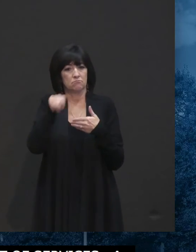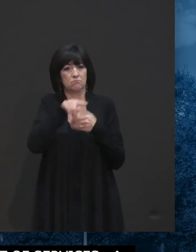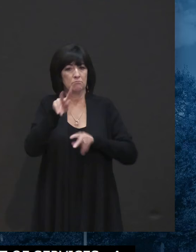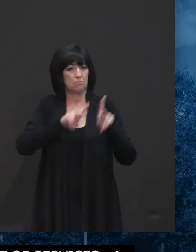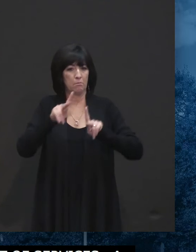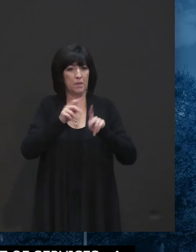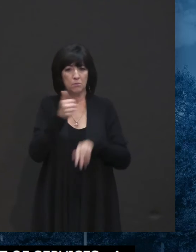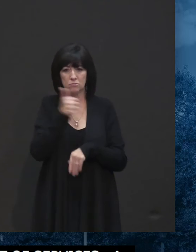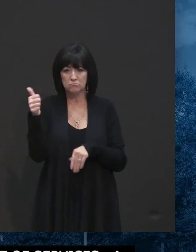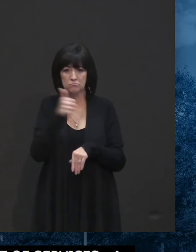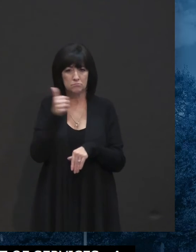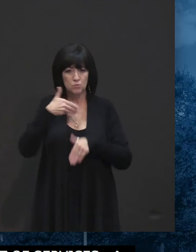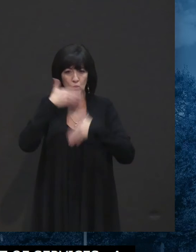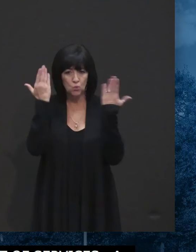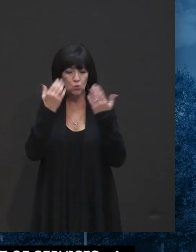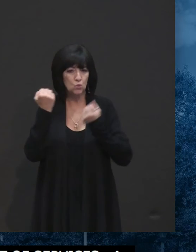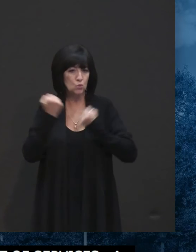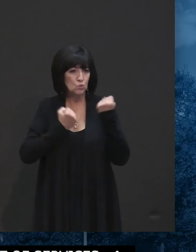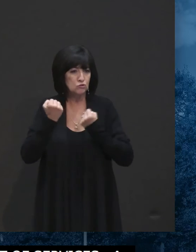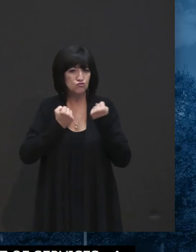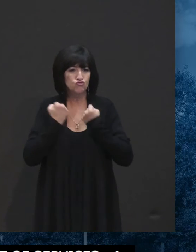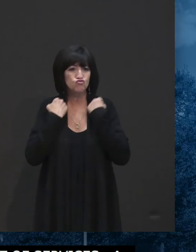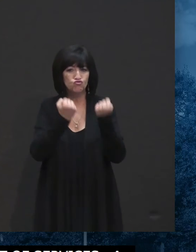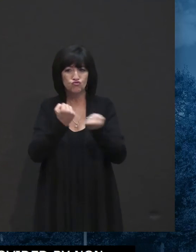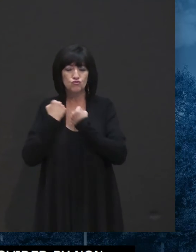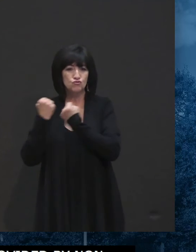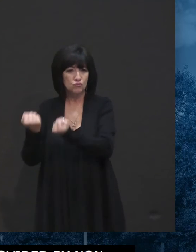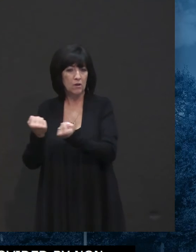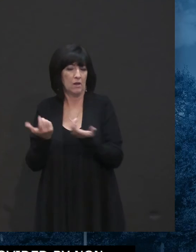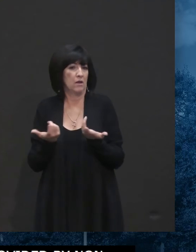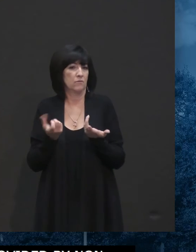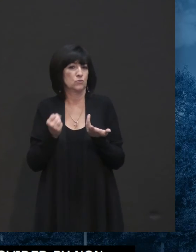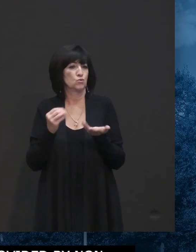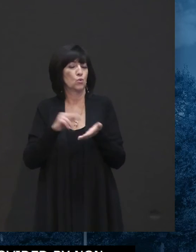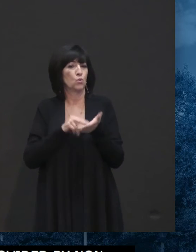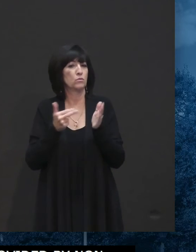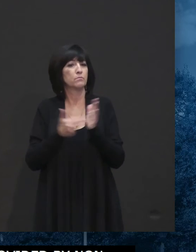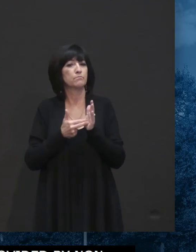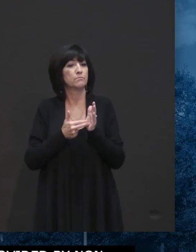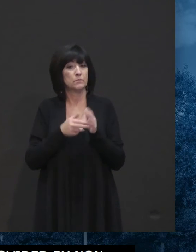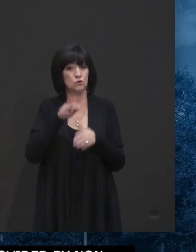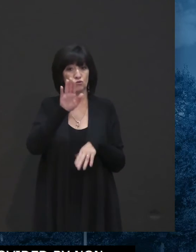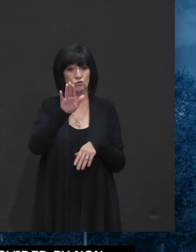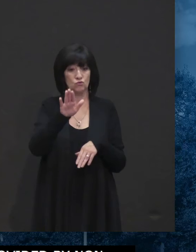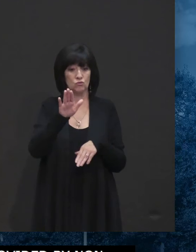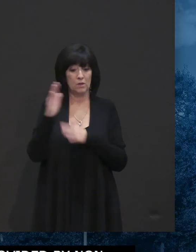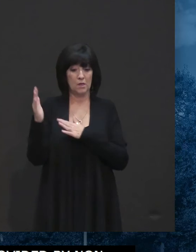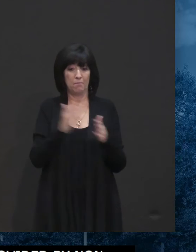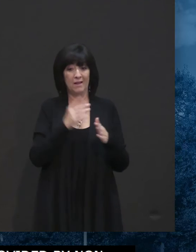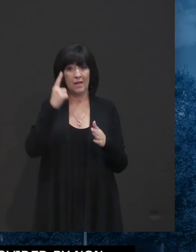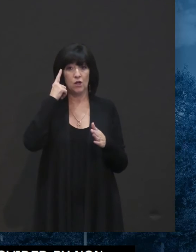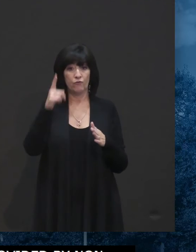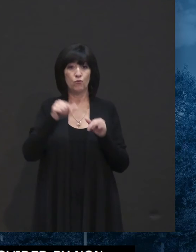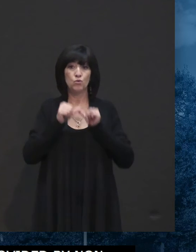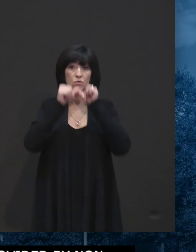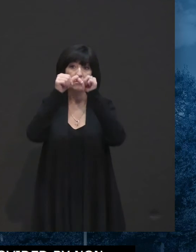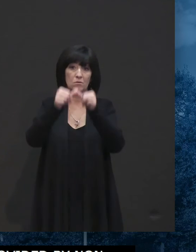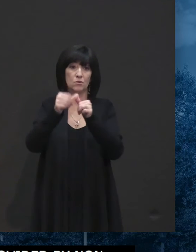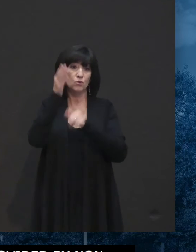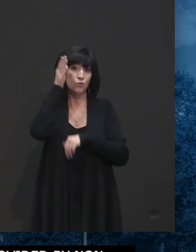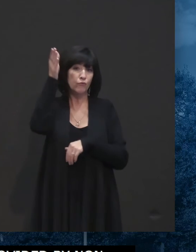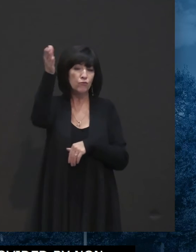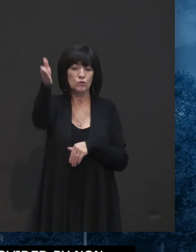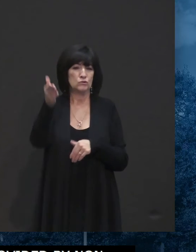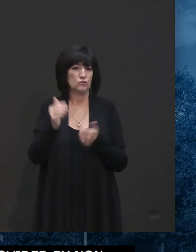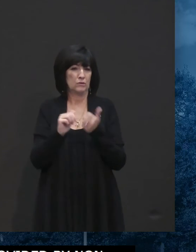located pretty close to the facility, is what is the long-term plan. And I'd like to learn more about what